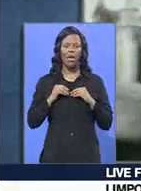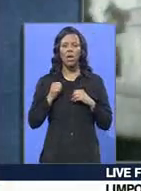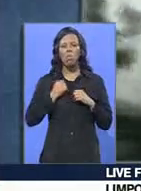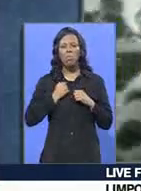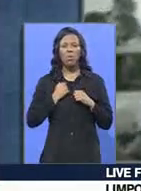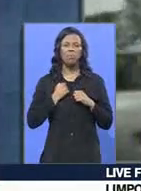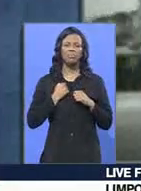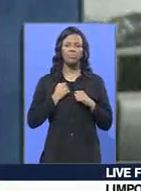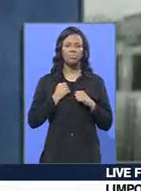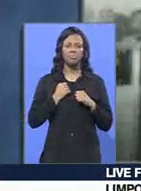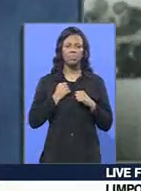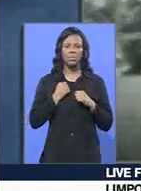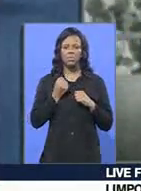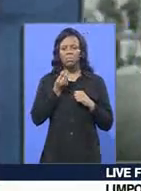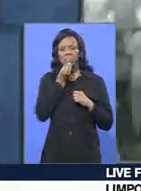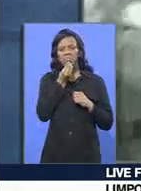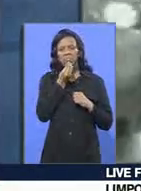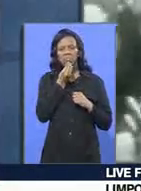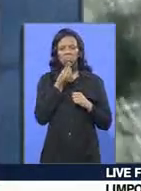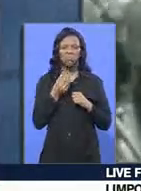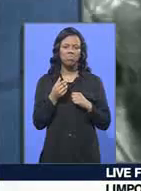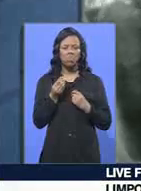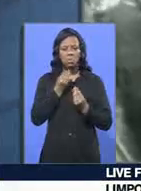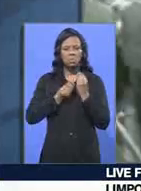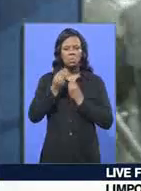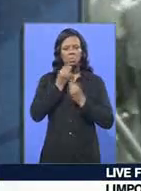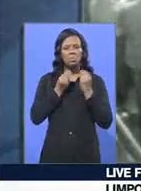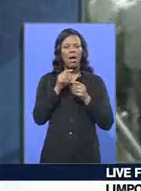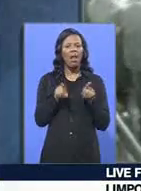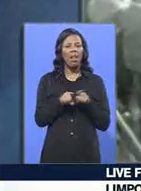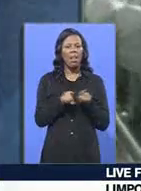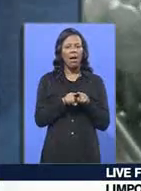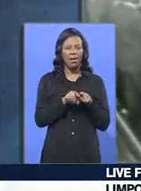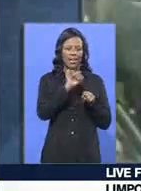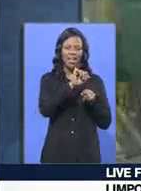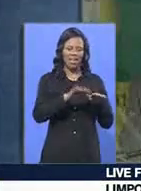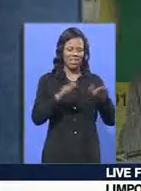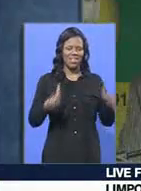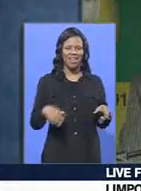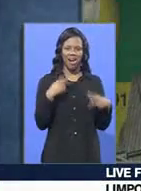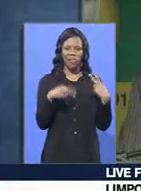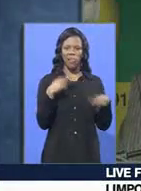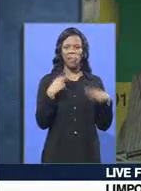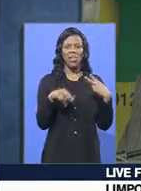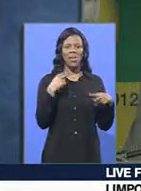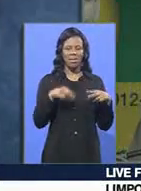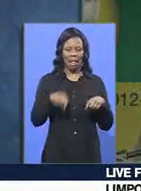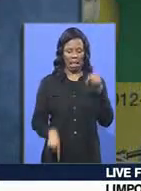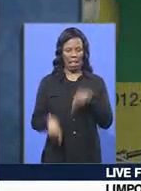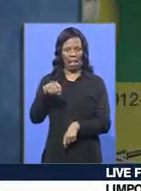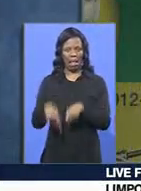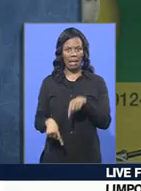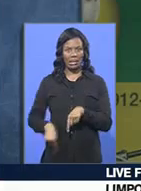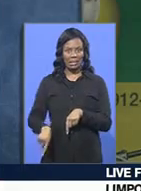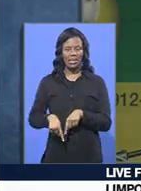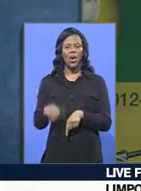bodies with such pieces of food as drop from the tables of men with